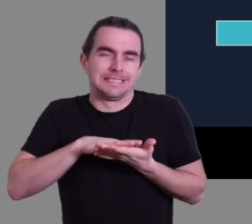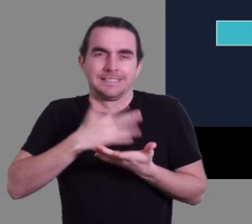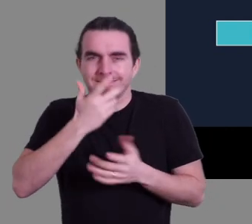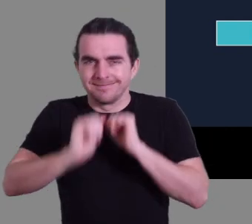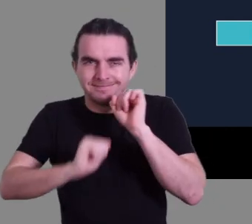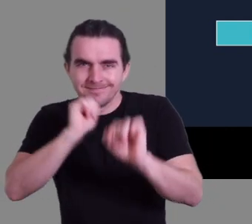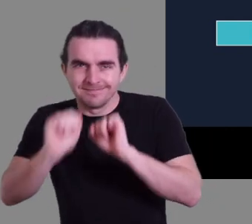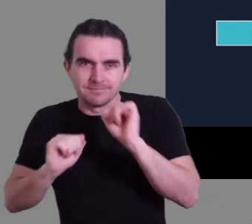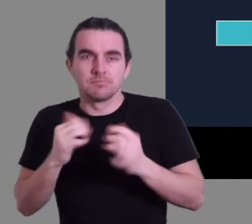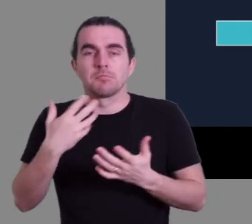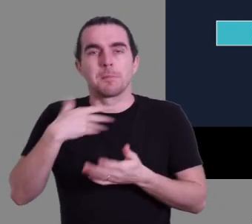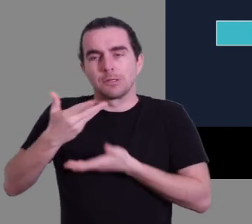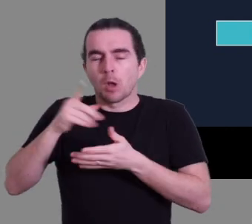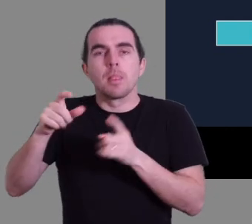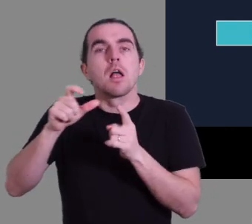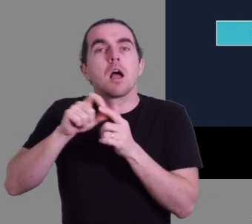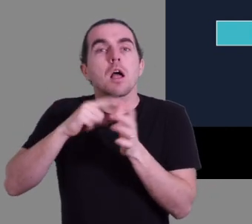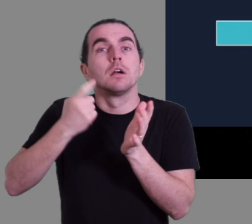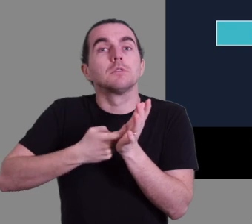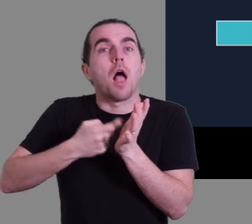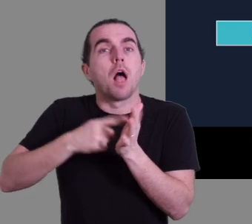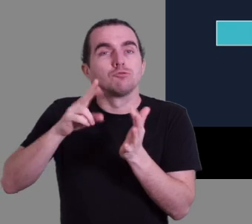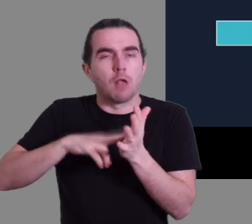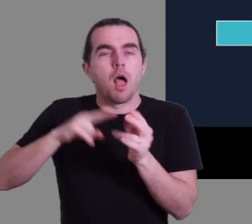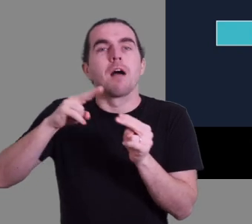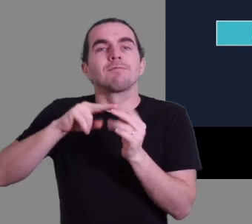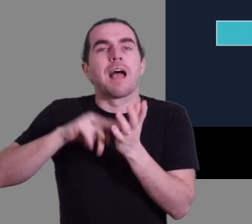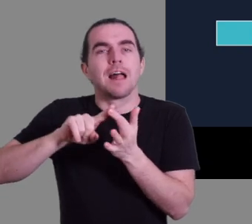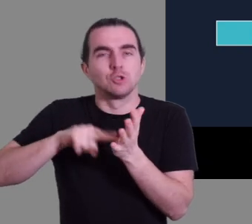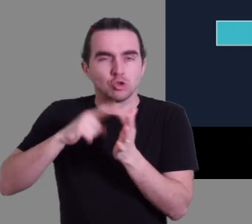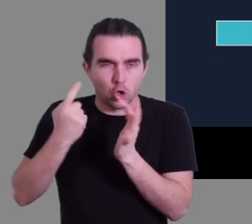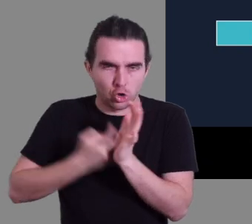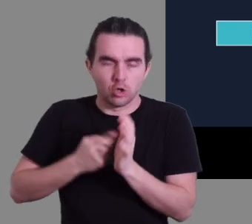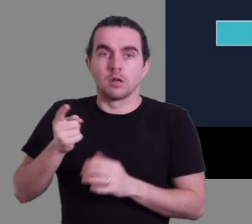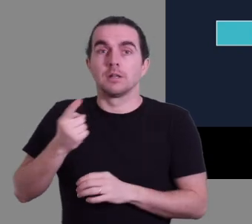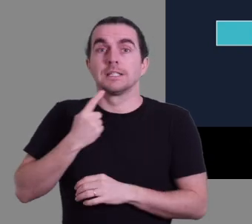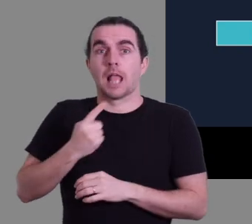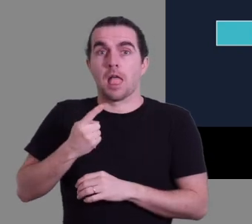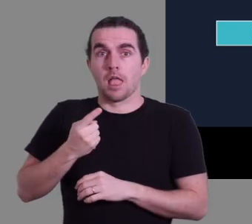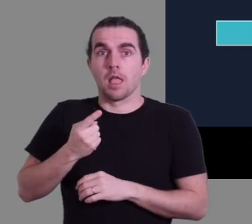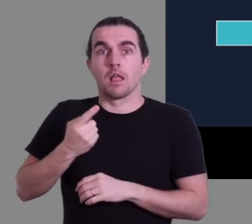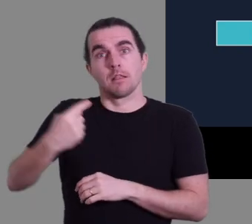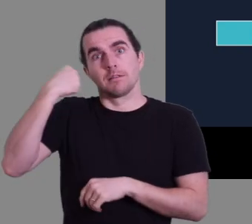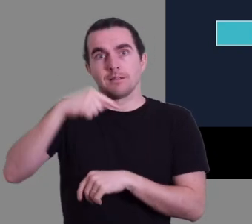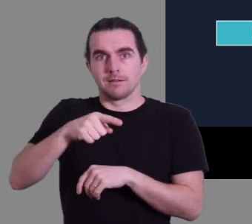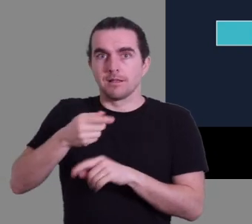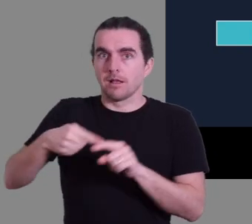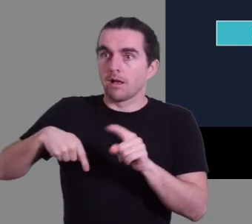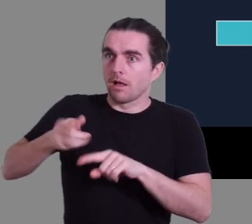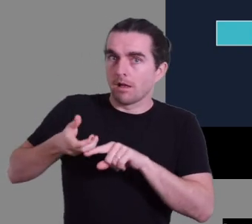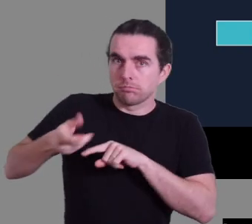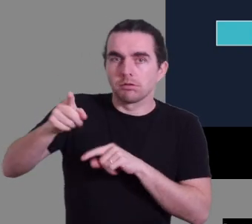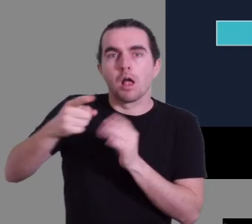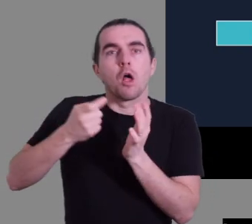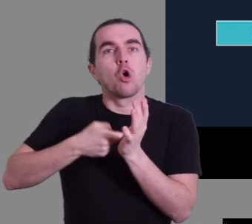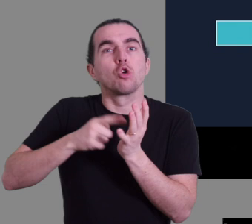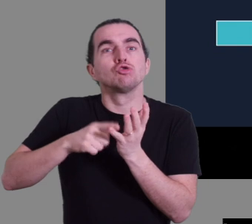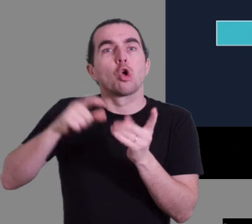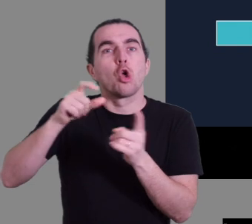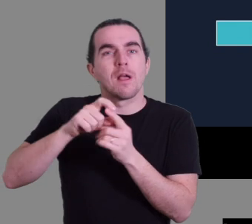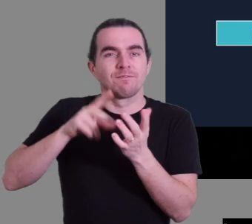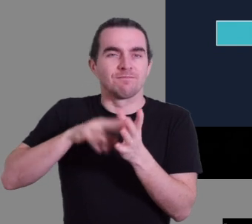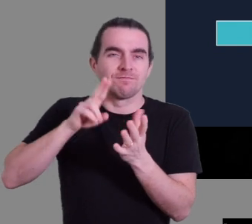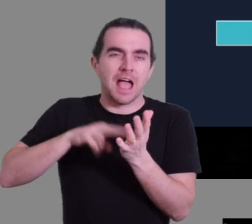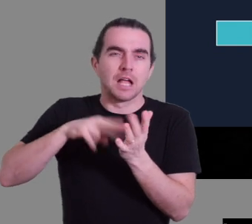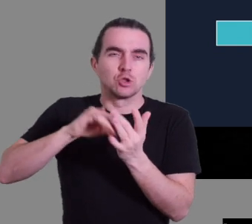I mean, I was talking to Darren Fletcher about this, the passer and receiver relationship. And he said, well, Ruud van Nistelrooy, he wouldn't run unless